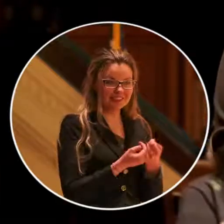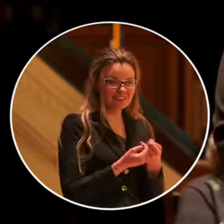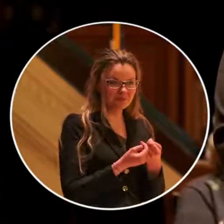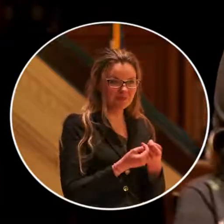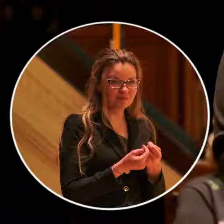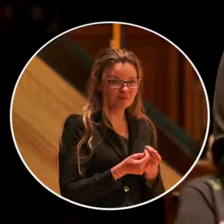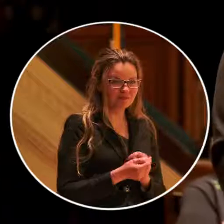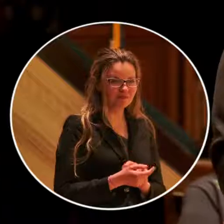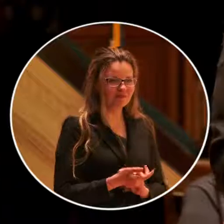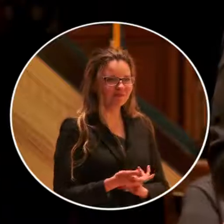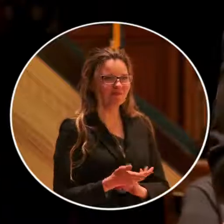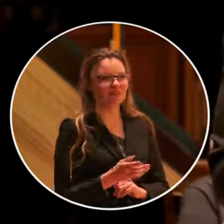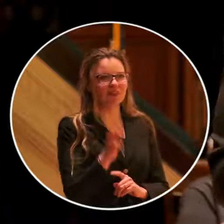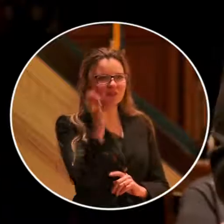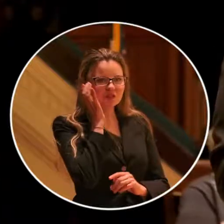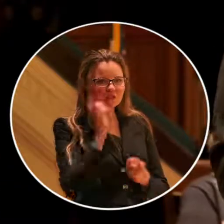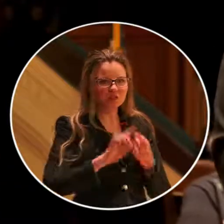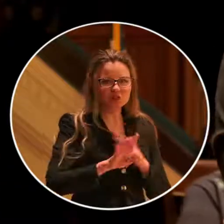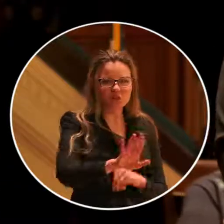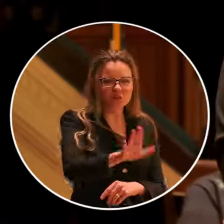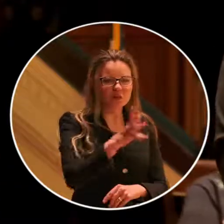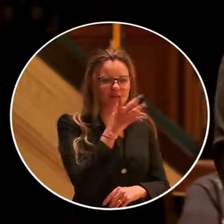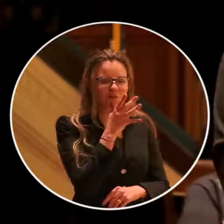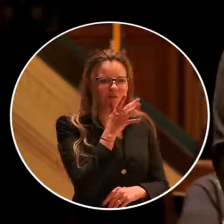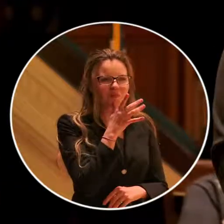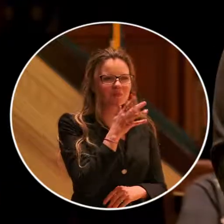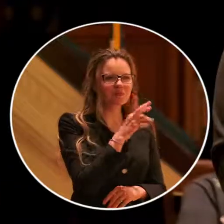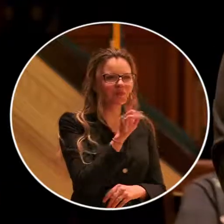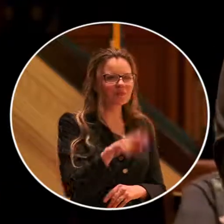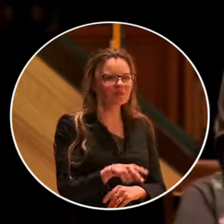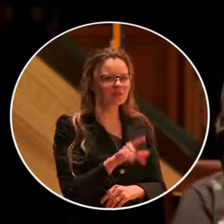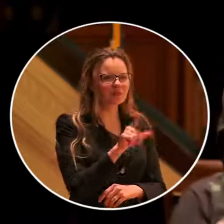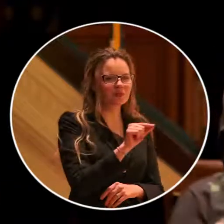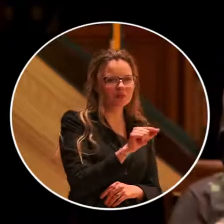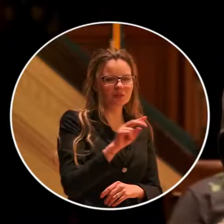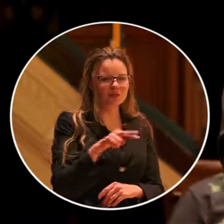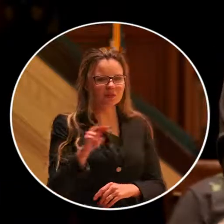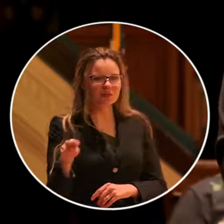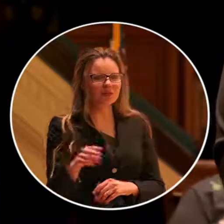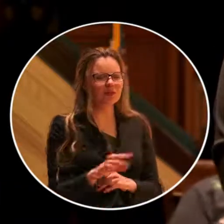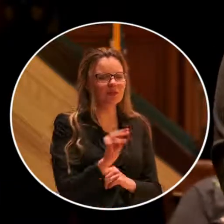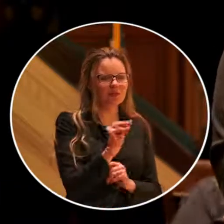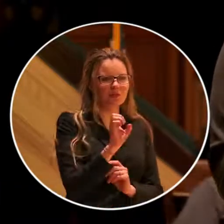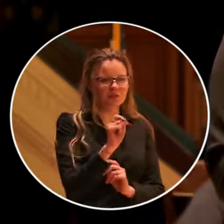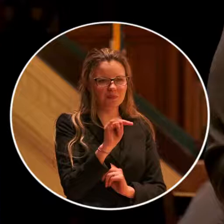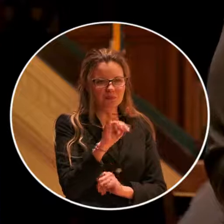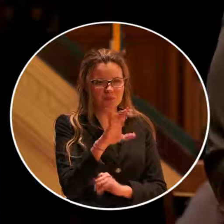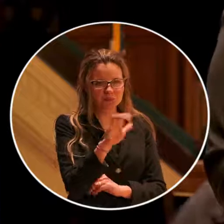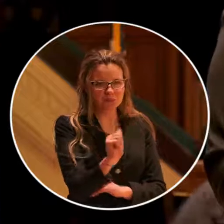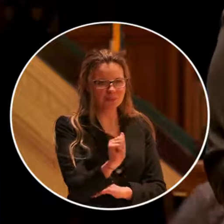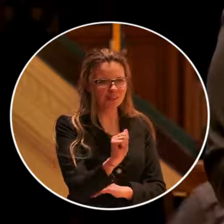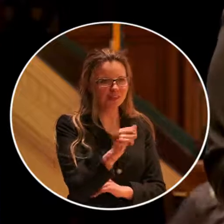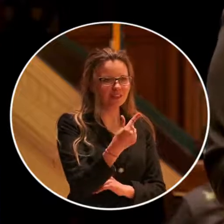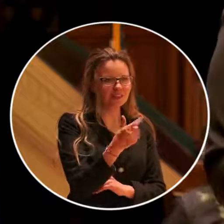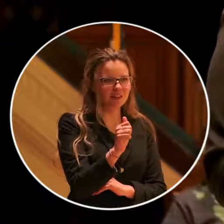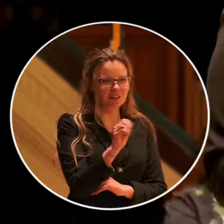Mother Rochester 2022 come to life. So please help me welcome Monica Gabel, executive producer.